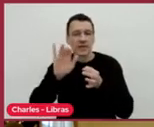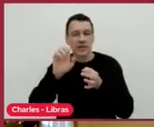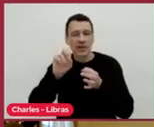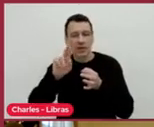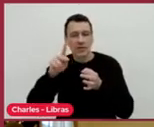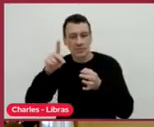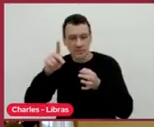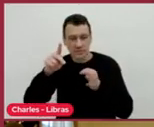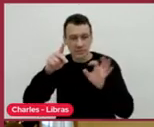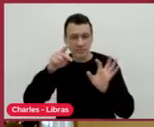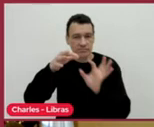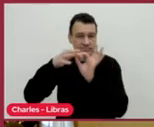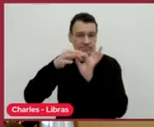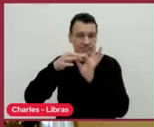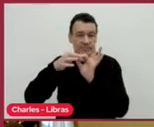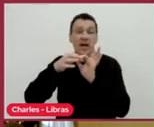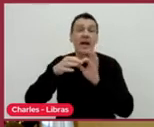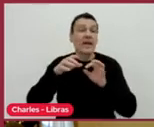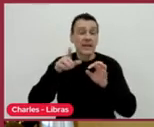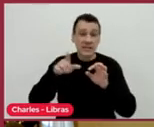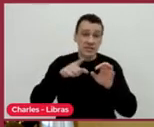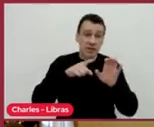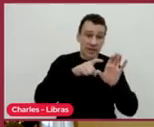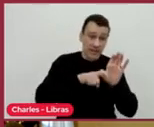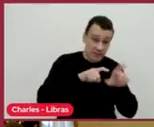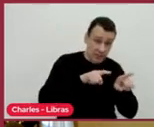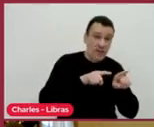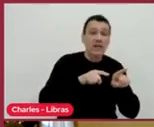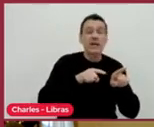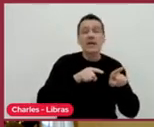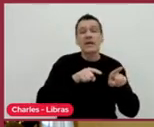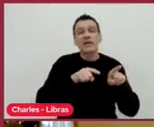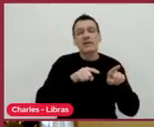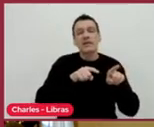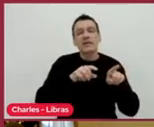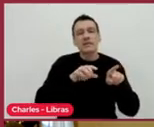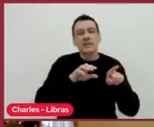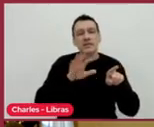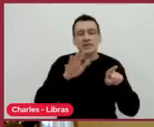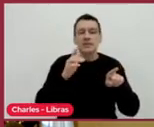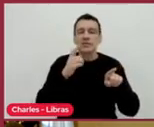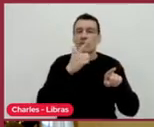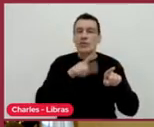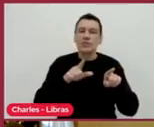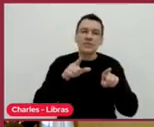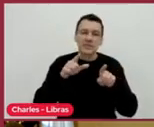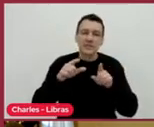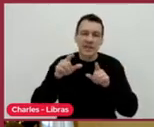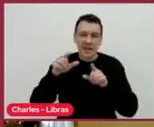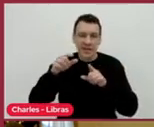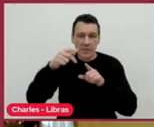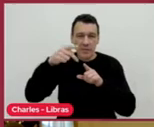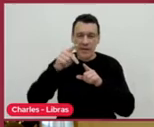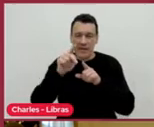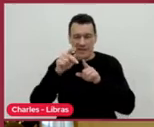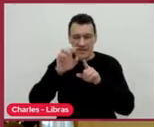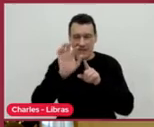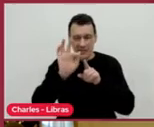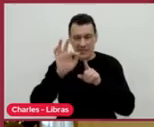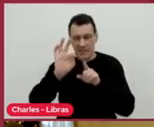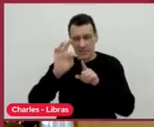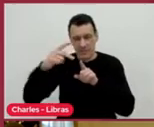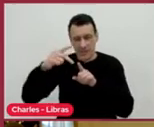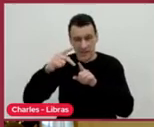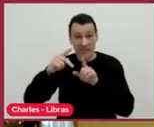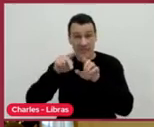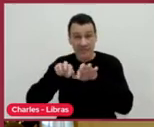only depending. I am not considering FTP files. To consider FTP files, I'm going to create a sum confirmed.